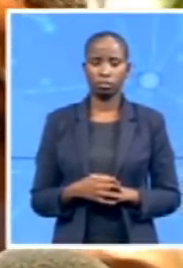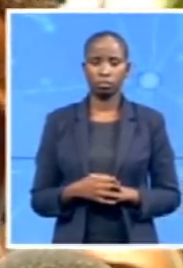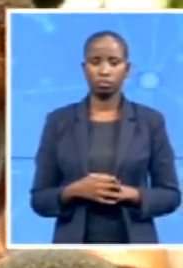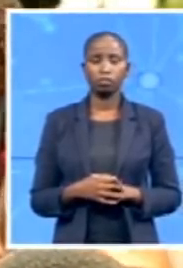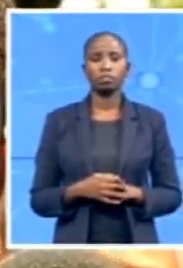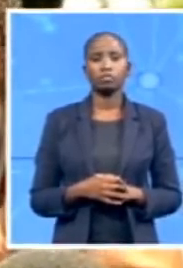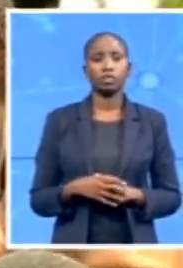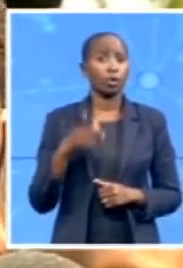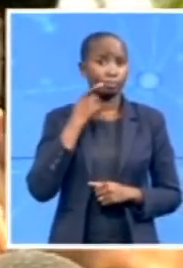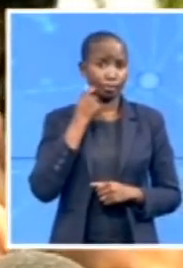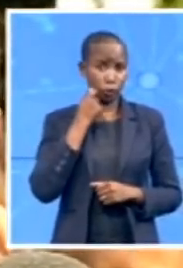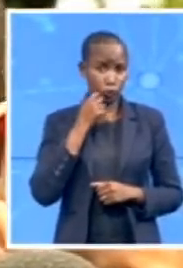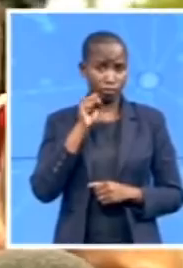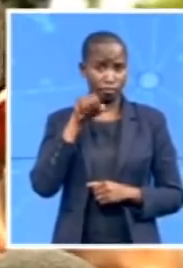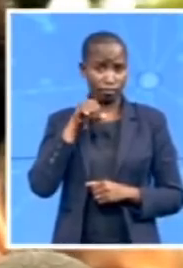Onsa es con